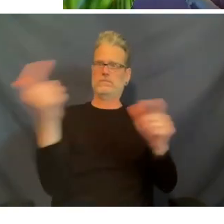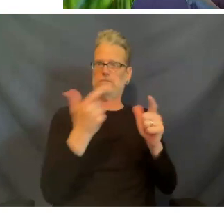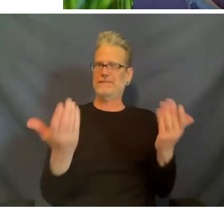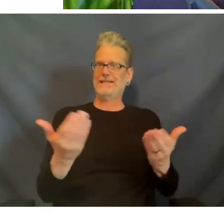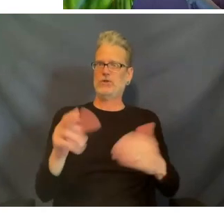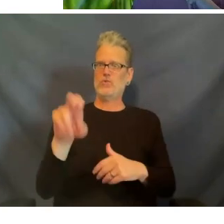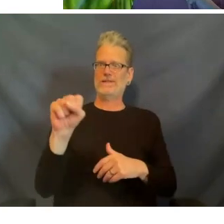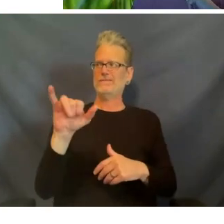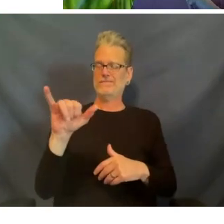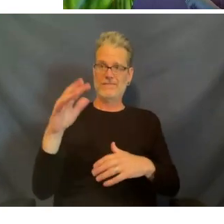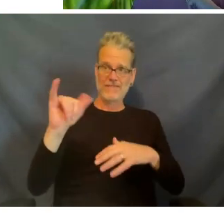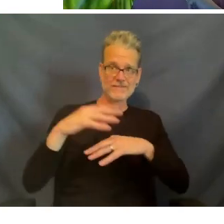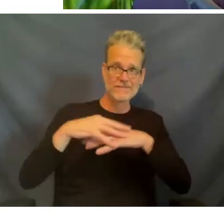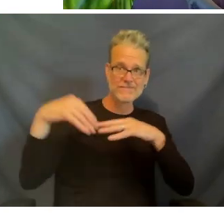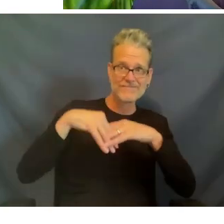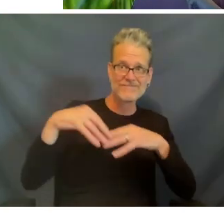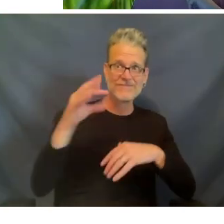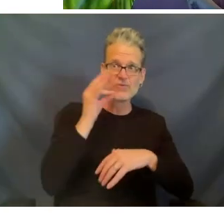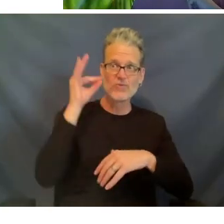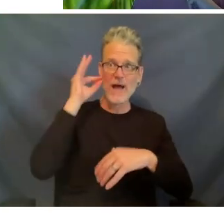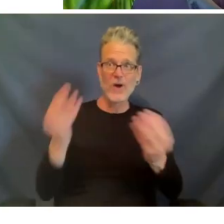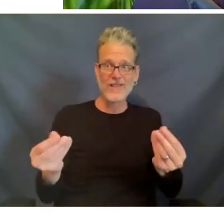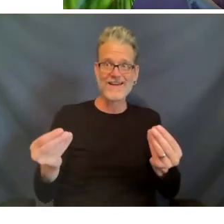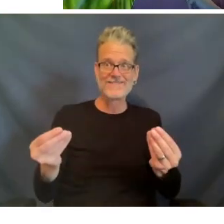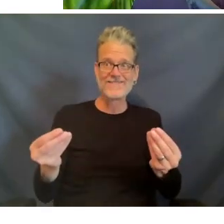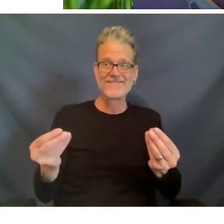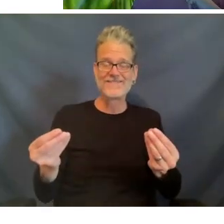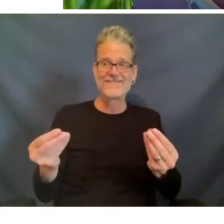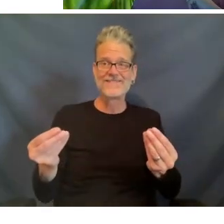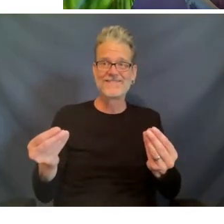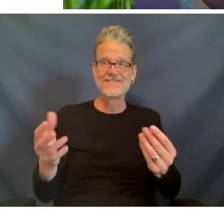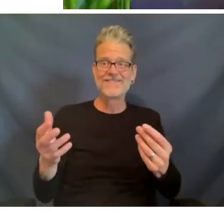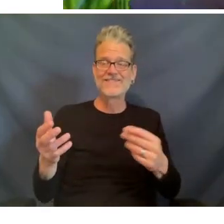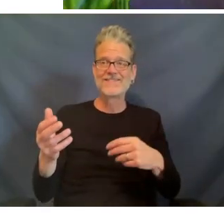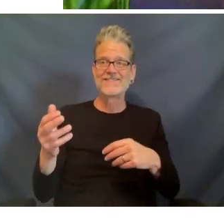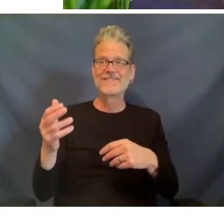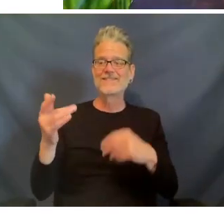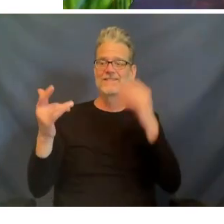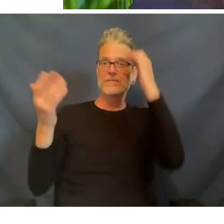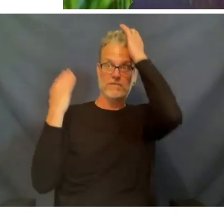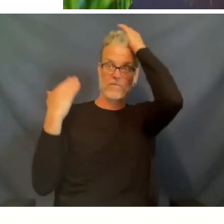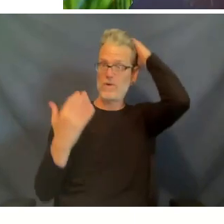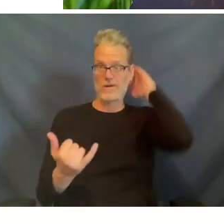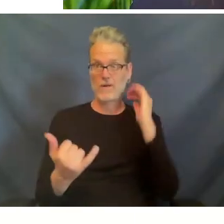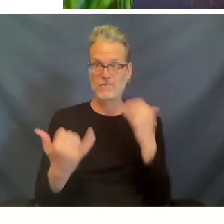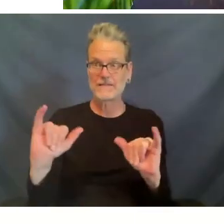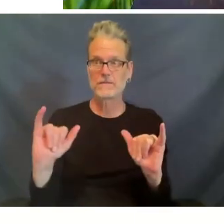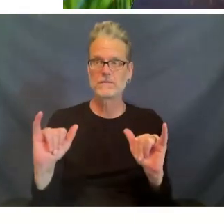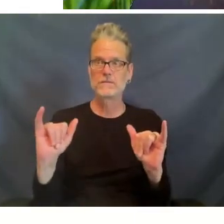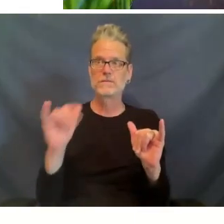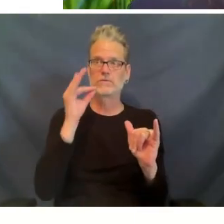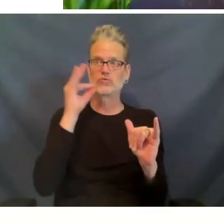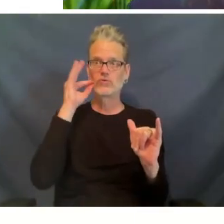tribal land. It has been at one point in time, if not currently. And so